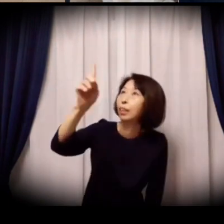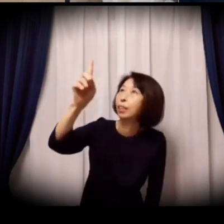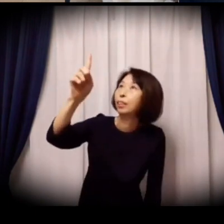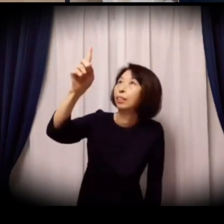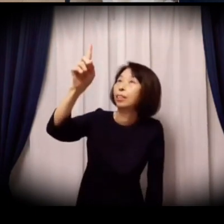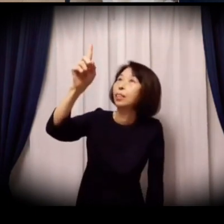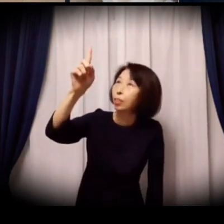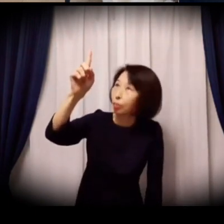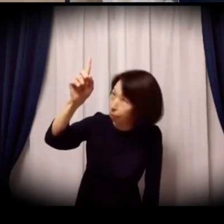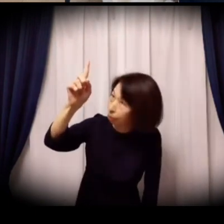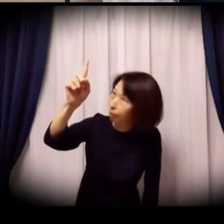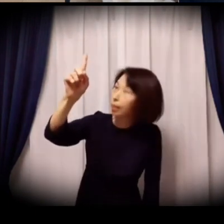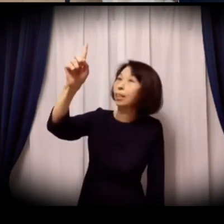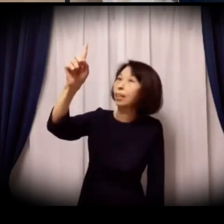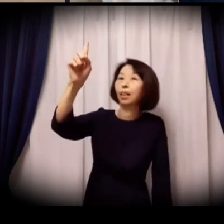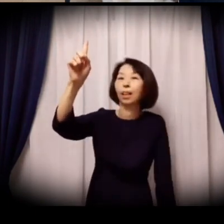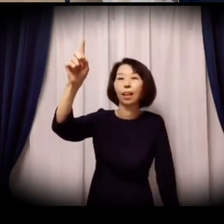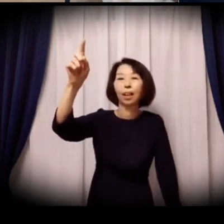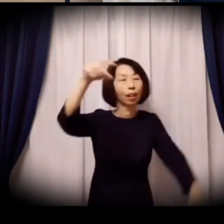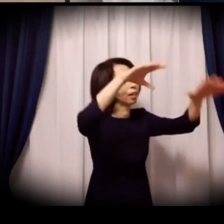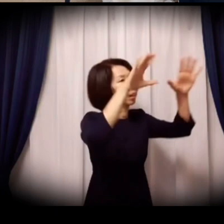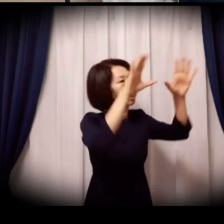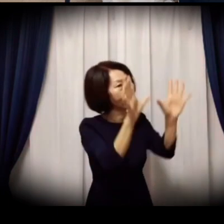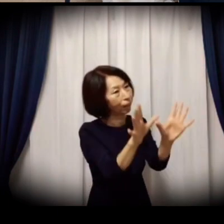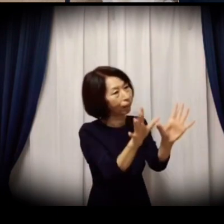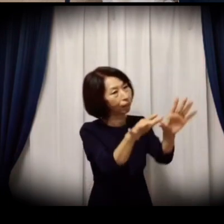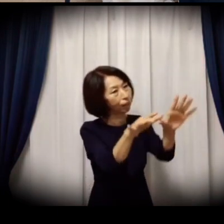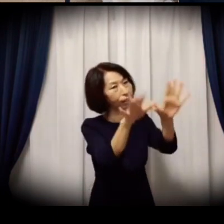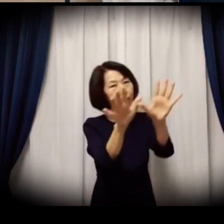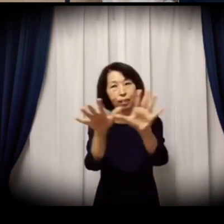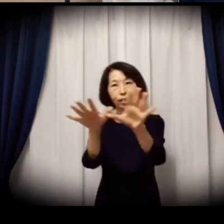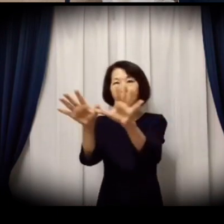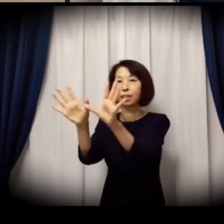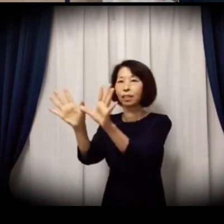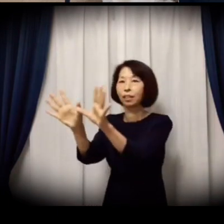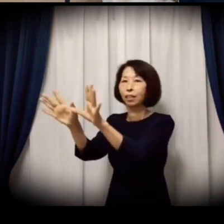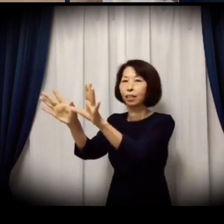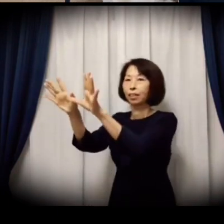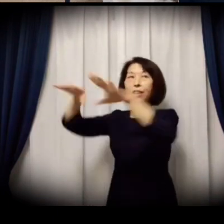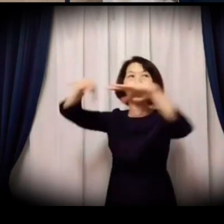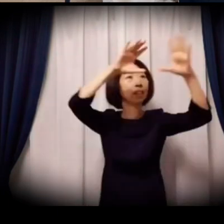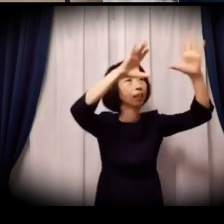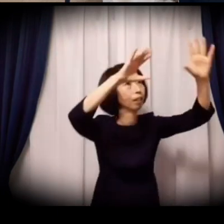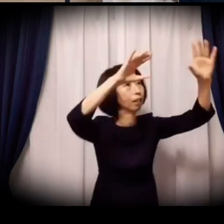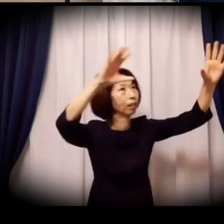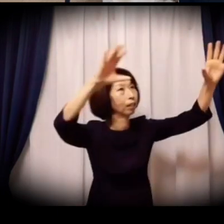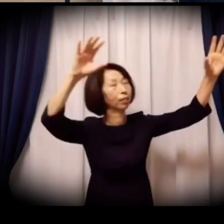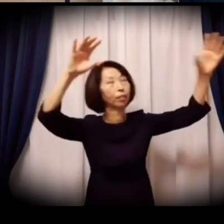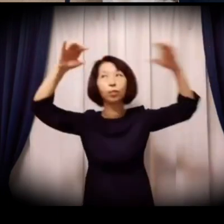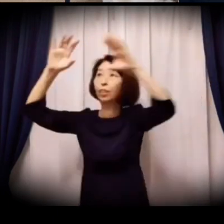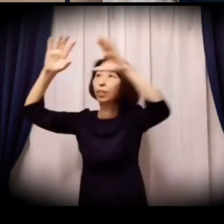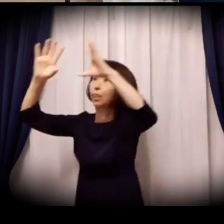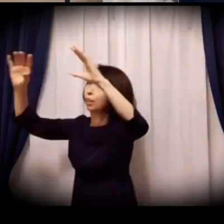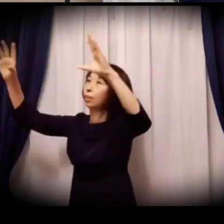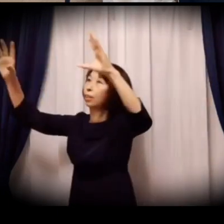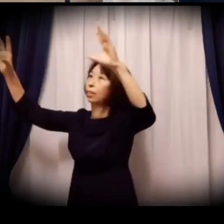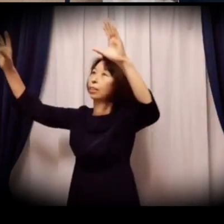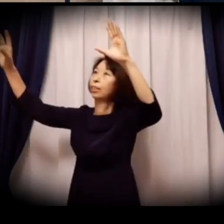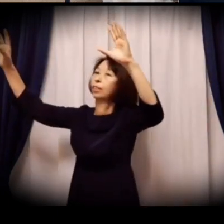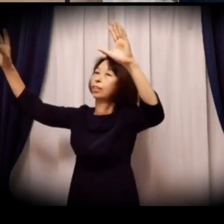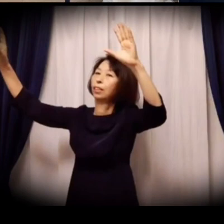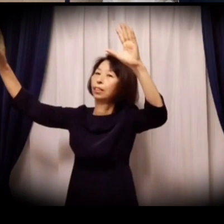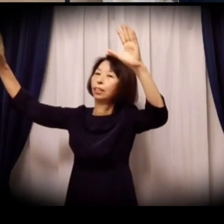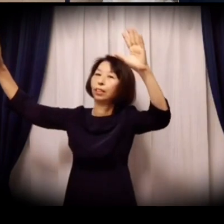castles in the air In feathered canyons